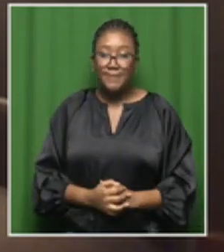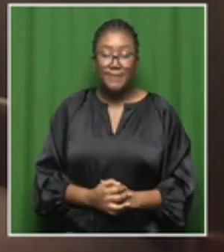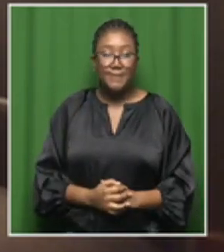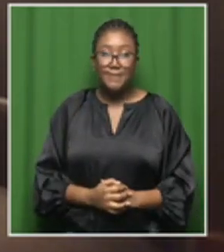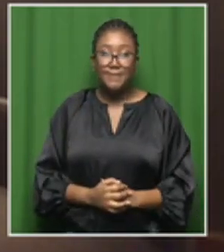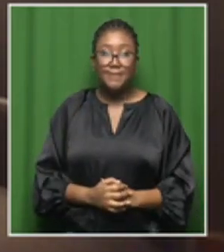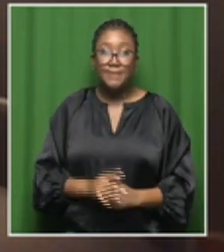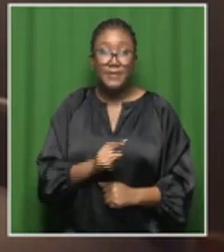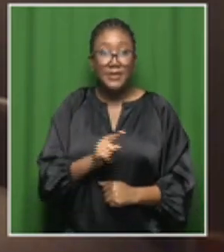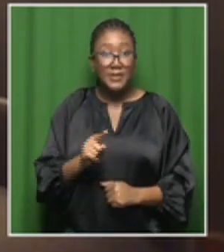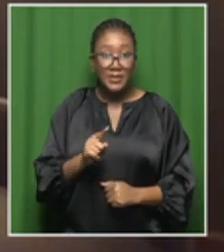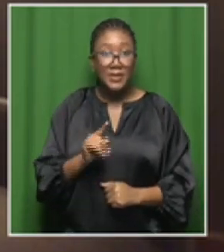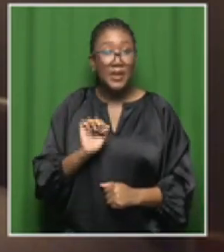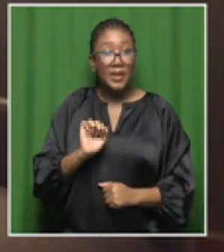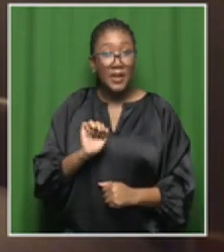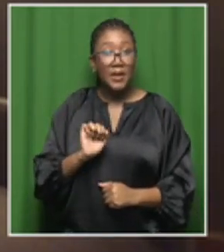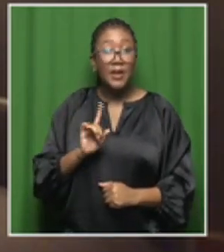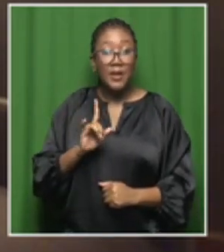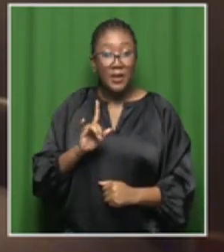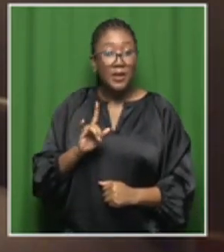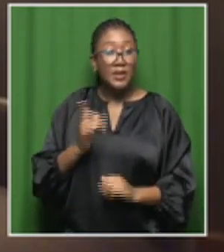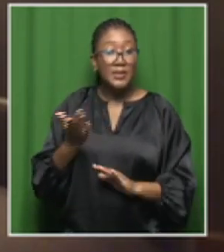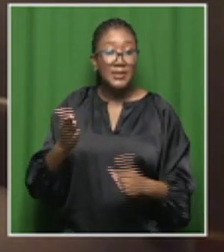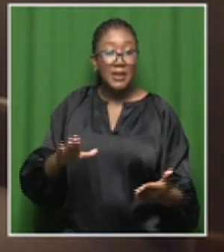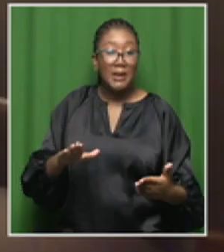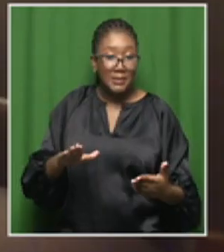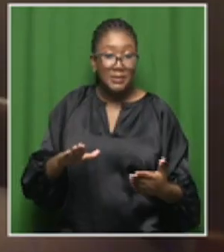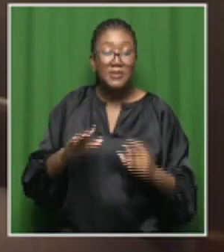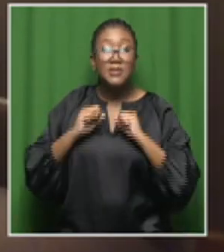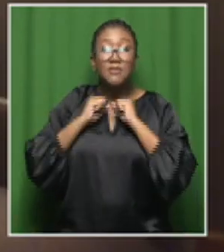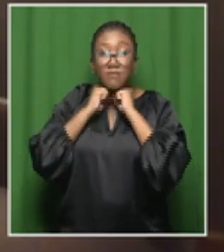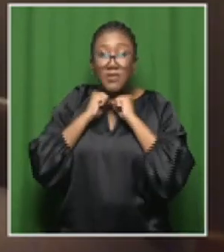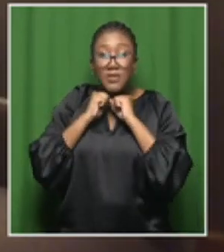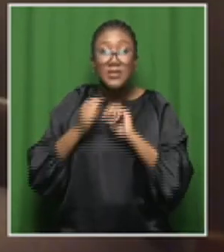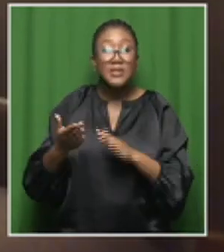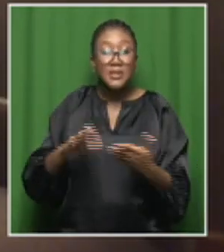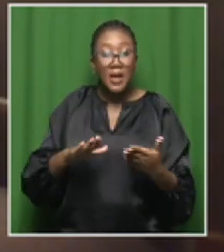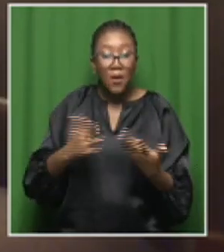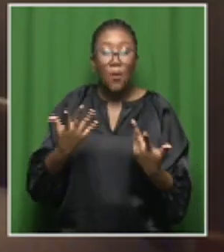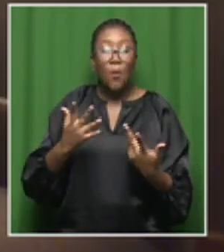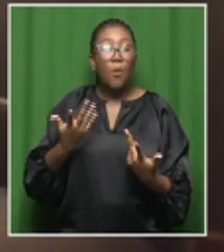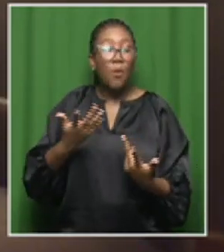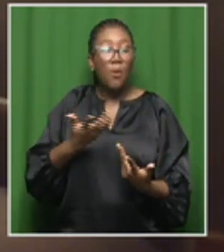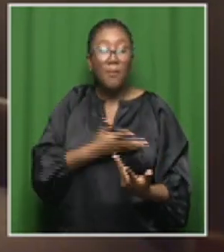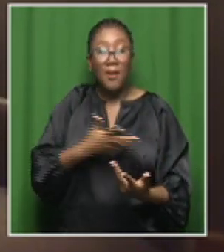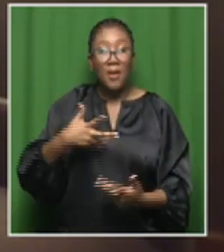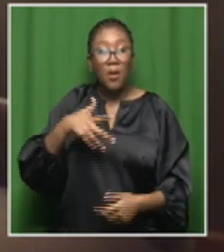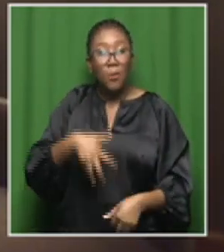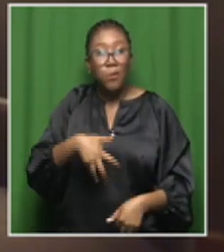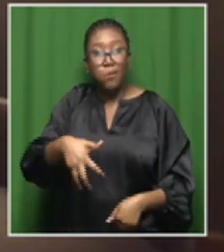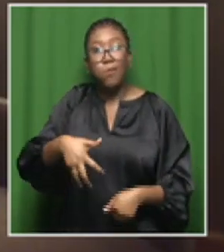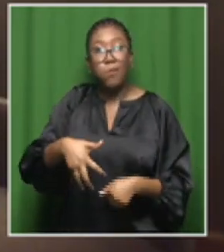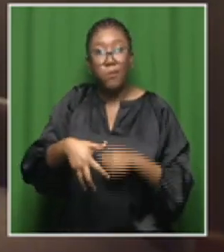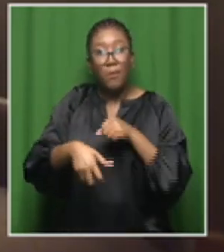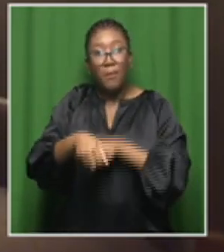Some died before their first breath, perishing with their mothers in childbirth. An